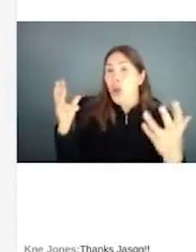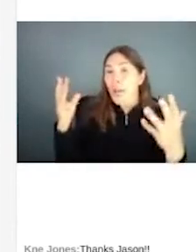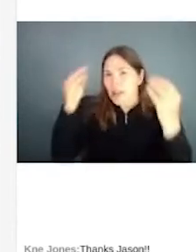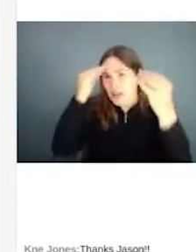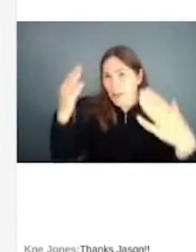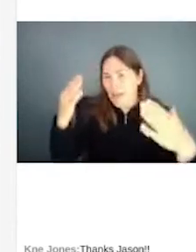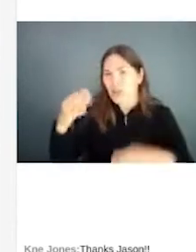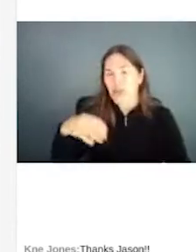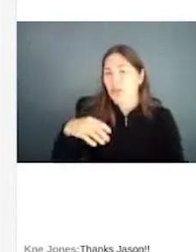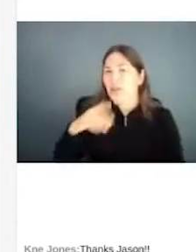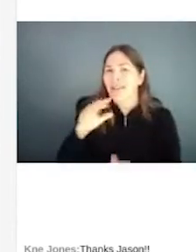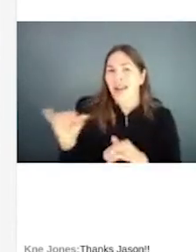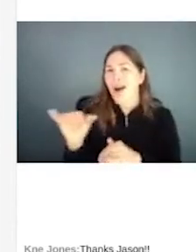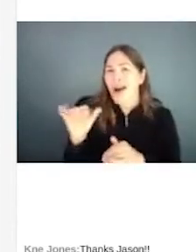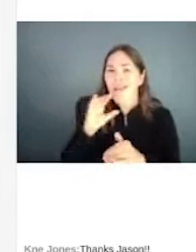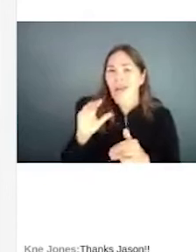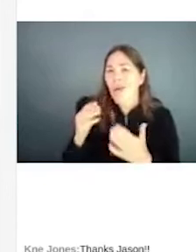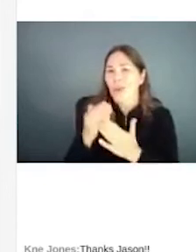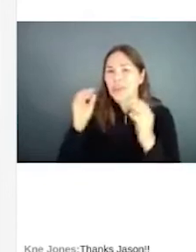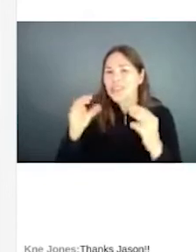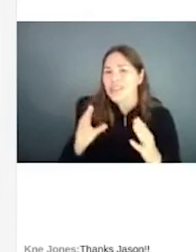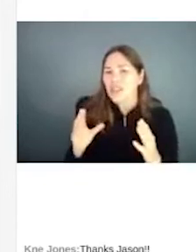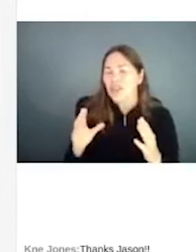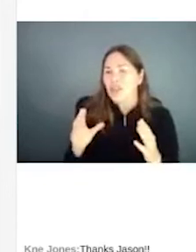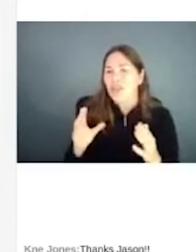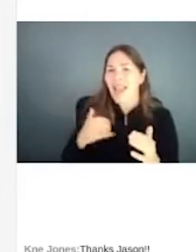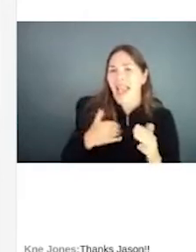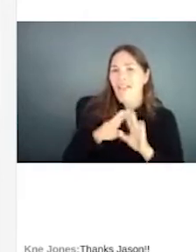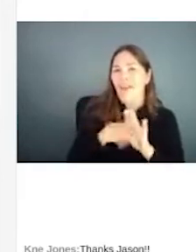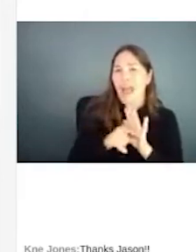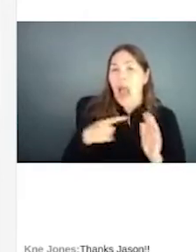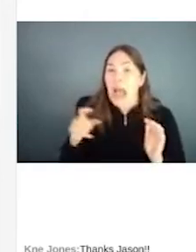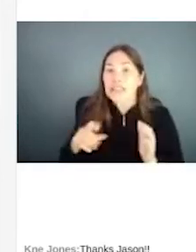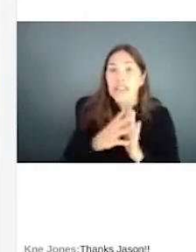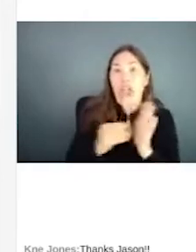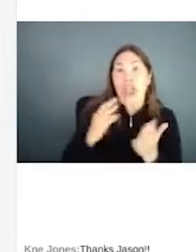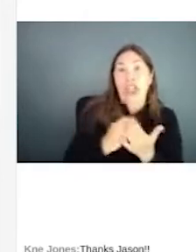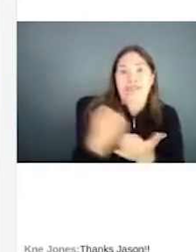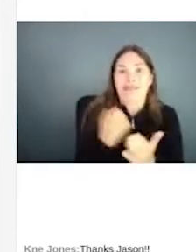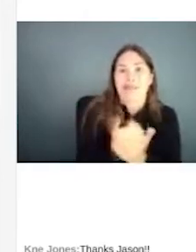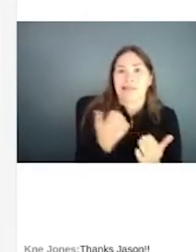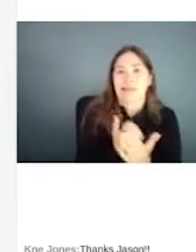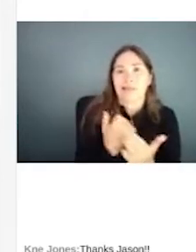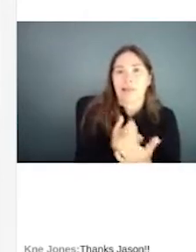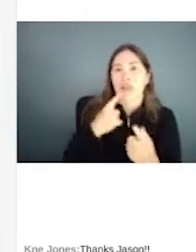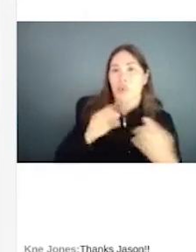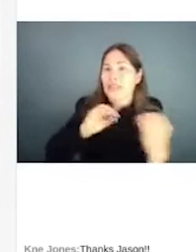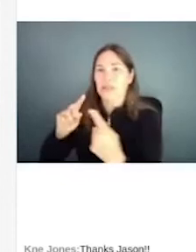think also new teachers come from that background of, I need to learn all this stuff so I can teach it to my